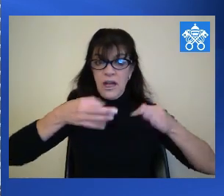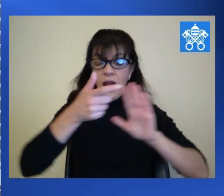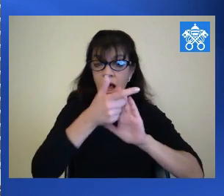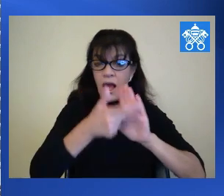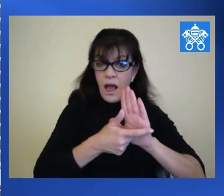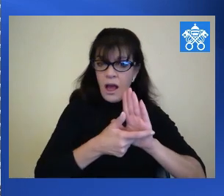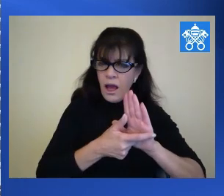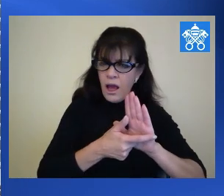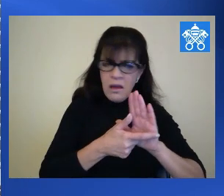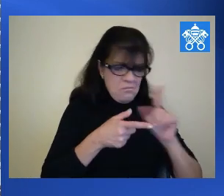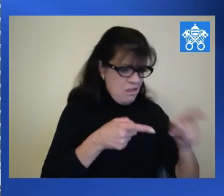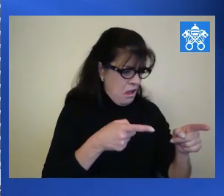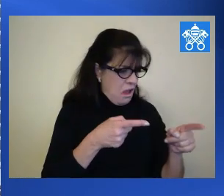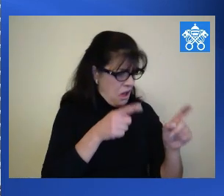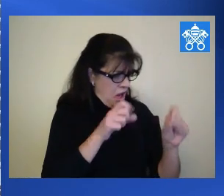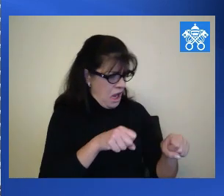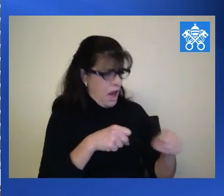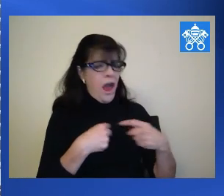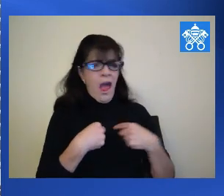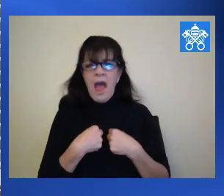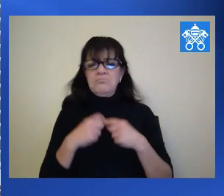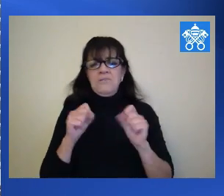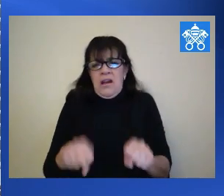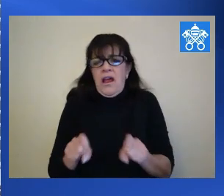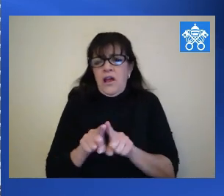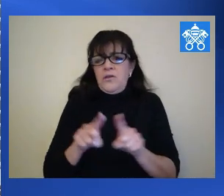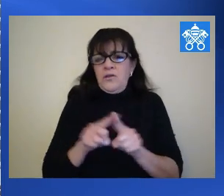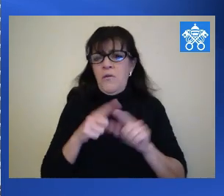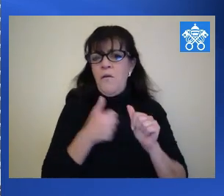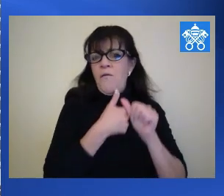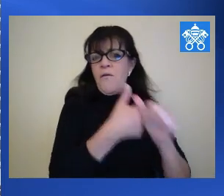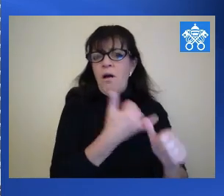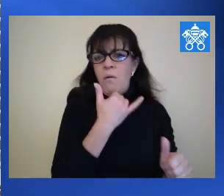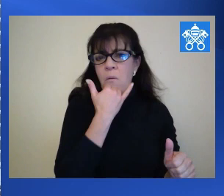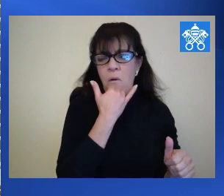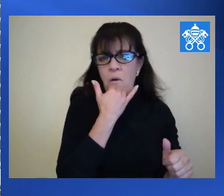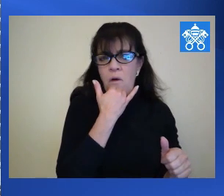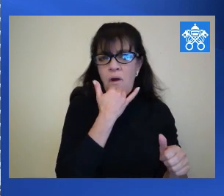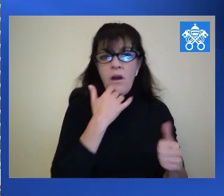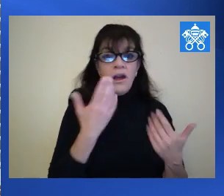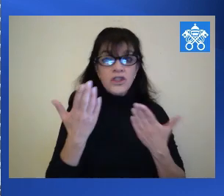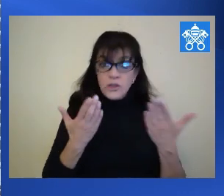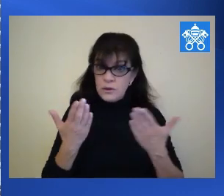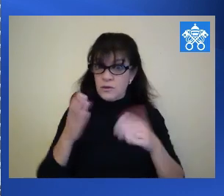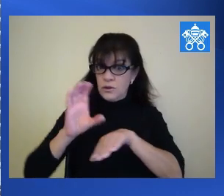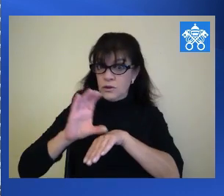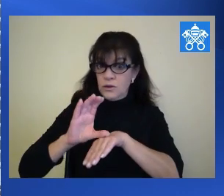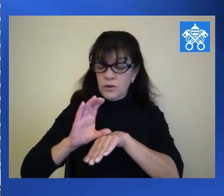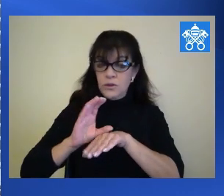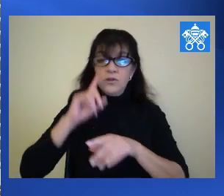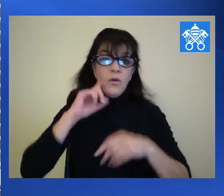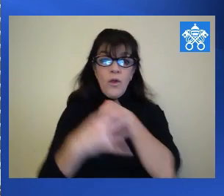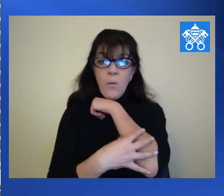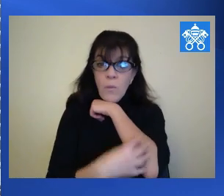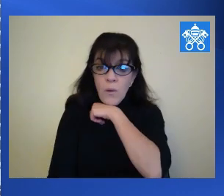these people do it, why can't I? Let's be aware of this. And again, I carry out service in the church for